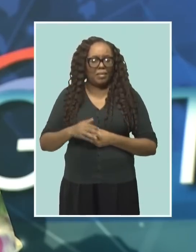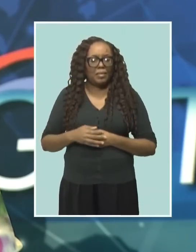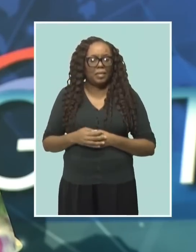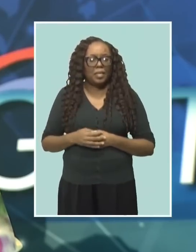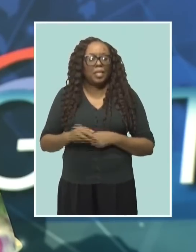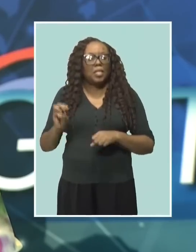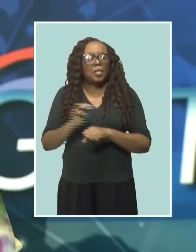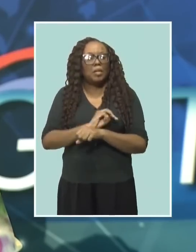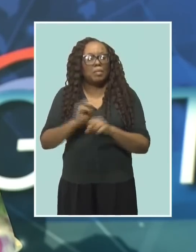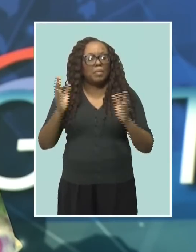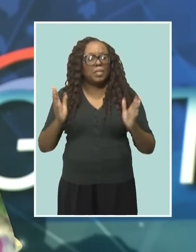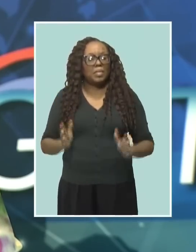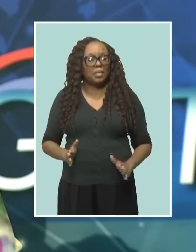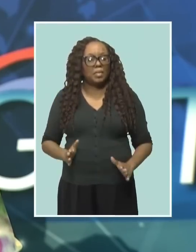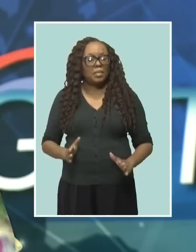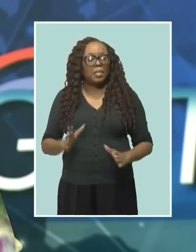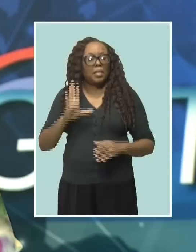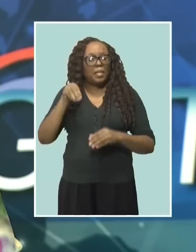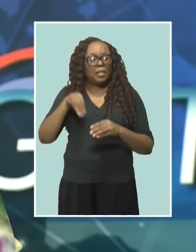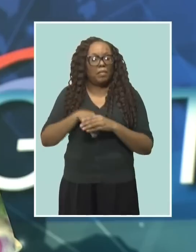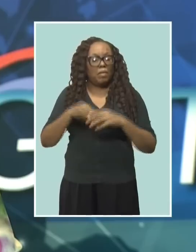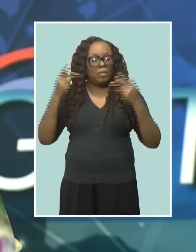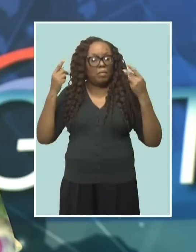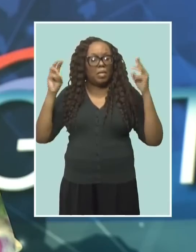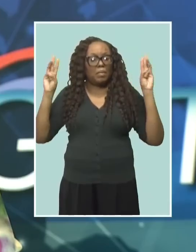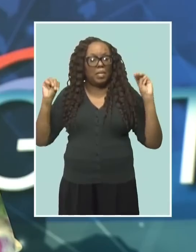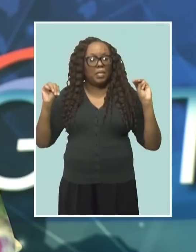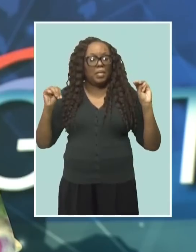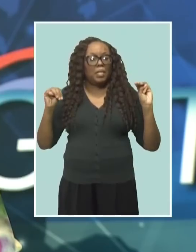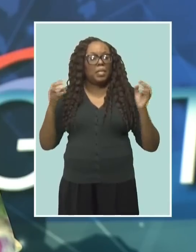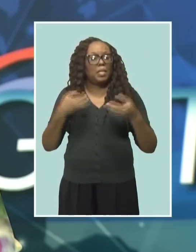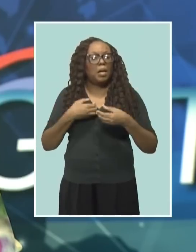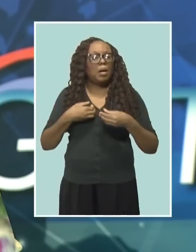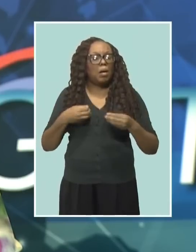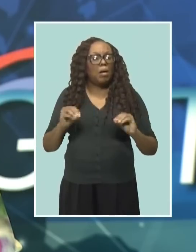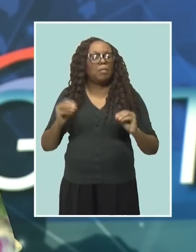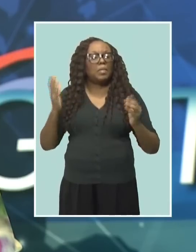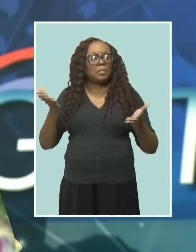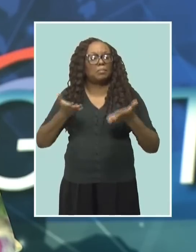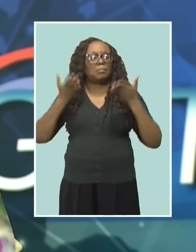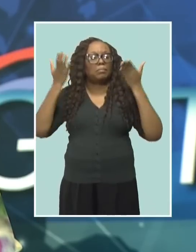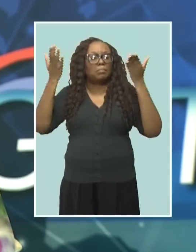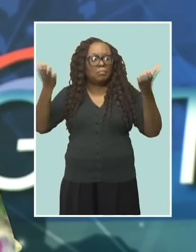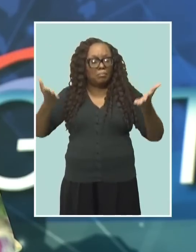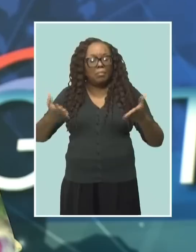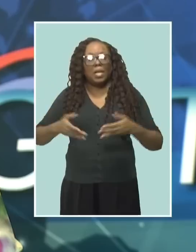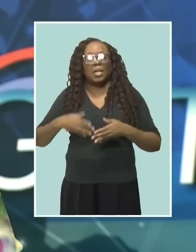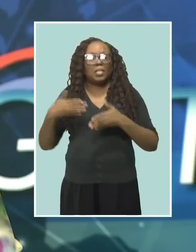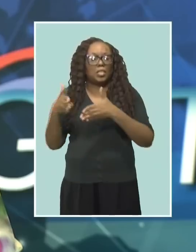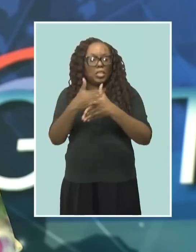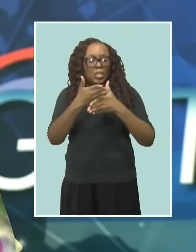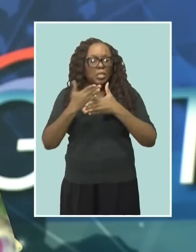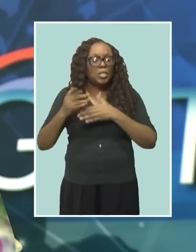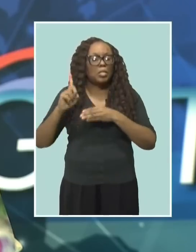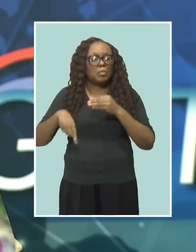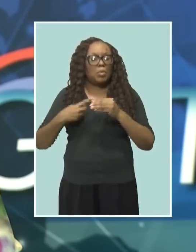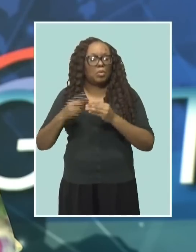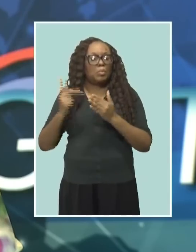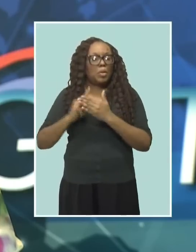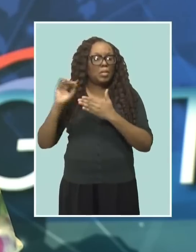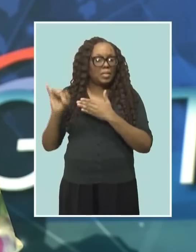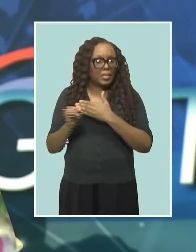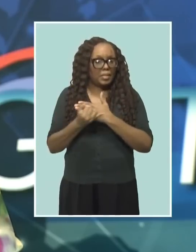Office and Senior Minister in the Prime Minister's Office with responsibility for coordinating infrastructural projects, Dr. William